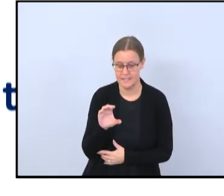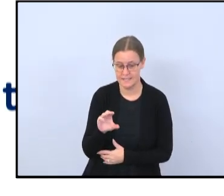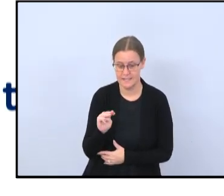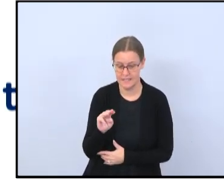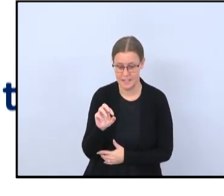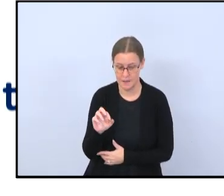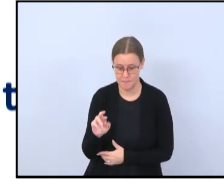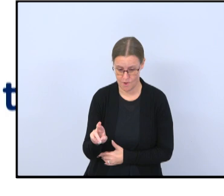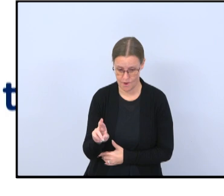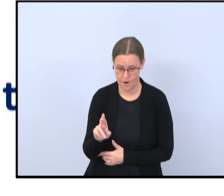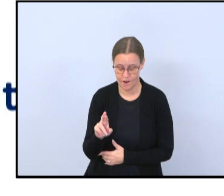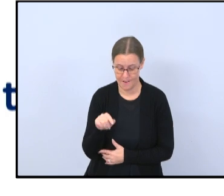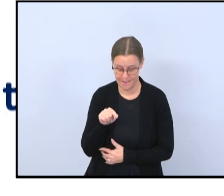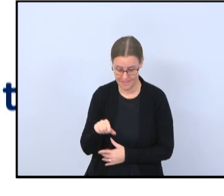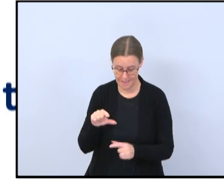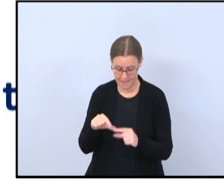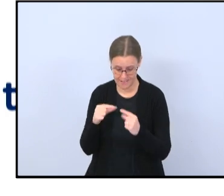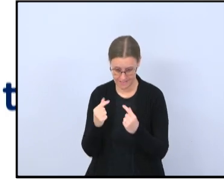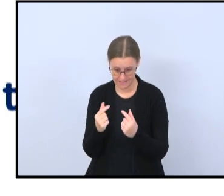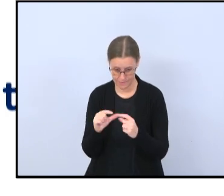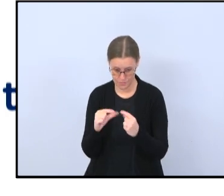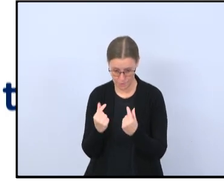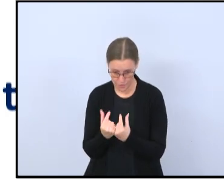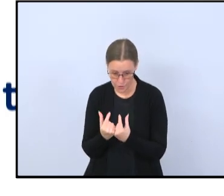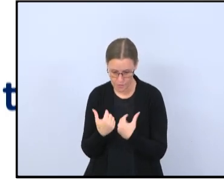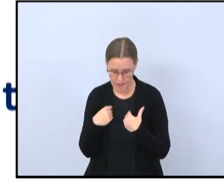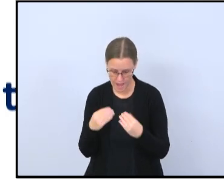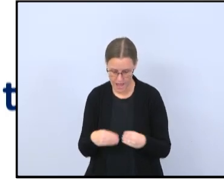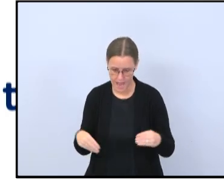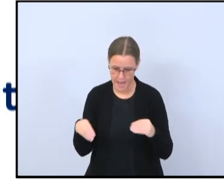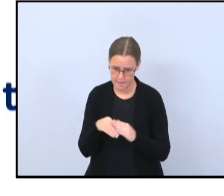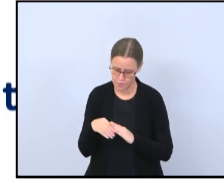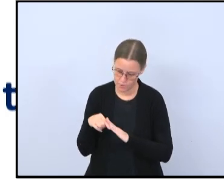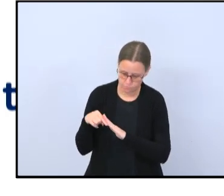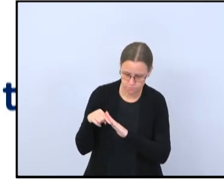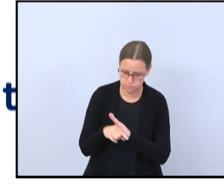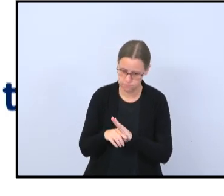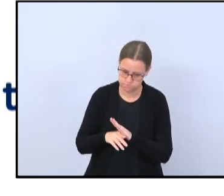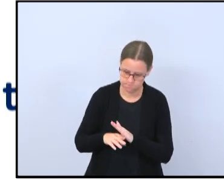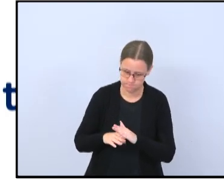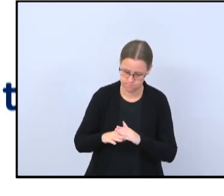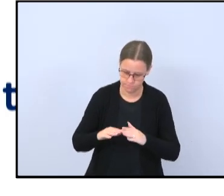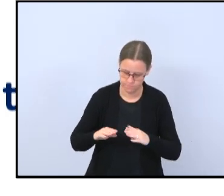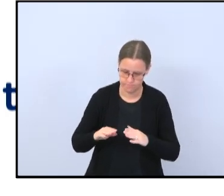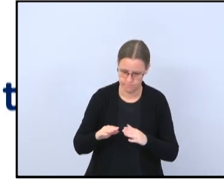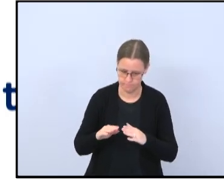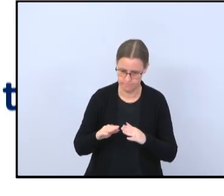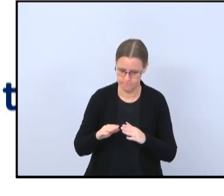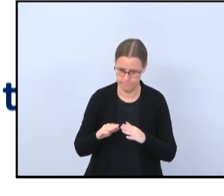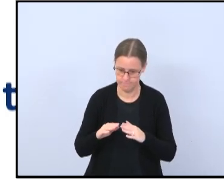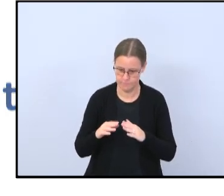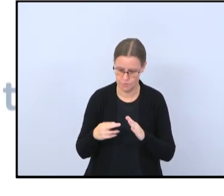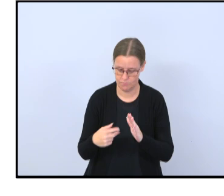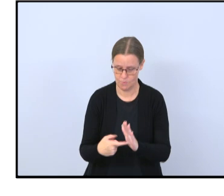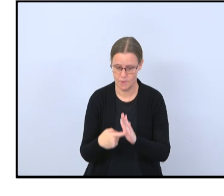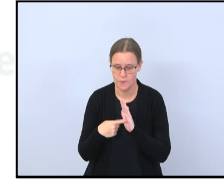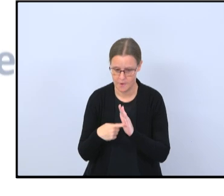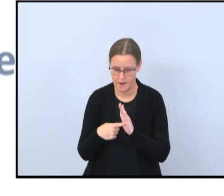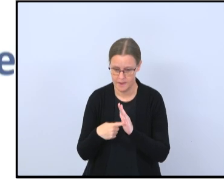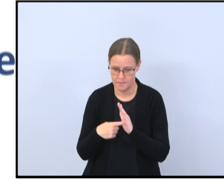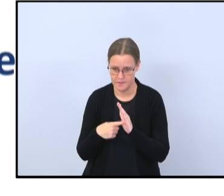was being evaluated under new, more rigorous standards that were not provided to the district until 6 months after those students